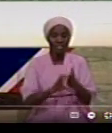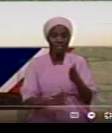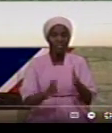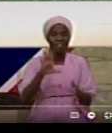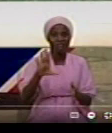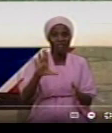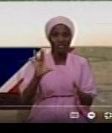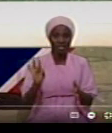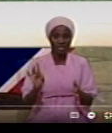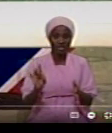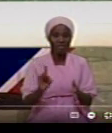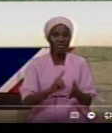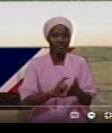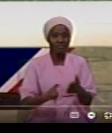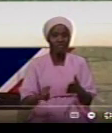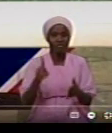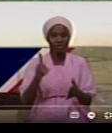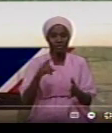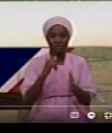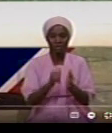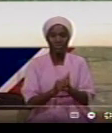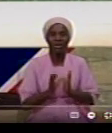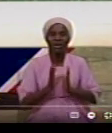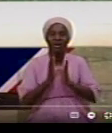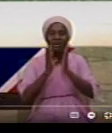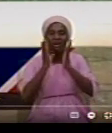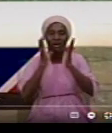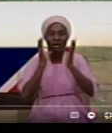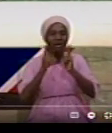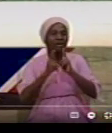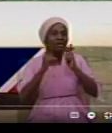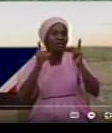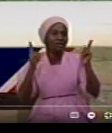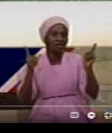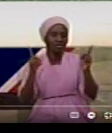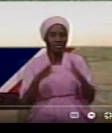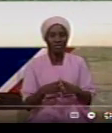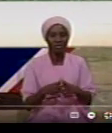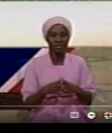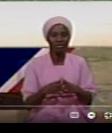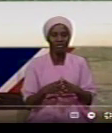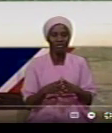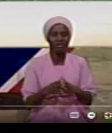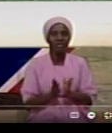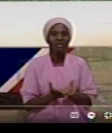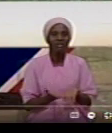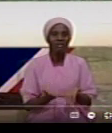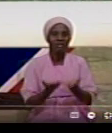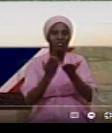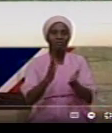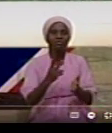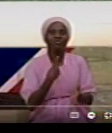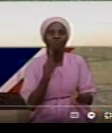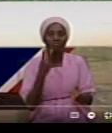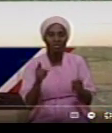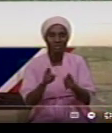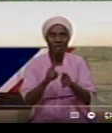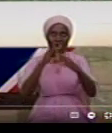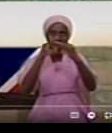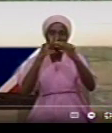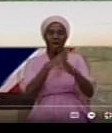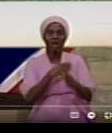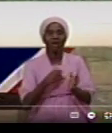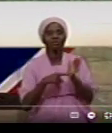Cry aloud, spare not. Lift up thy voice like a trumpet, and show